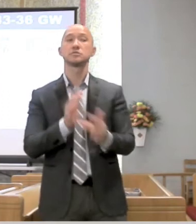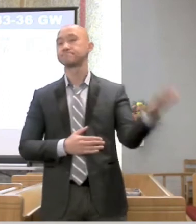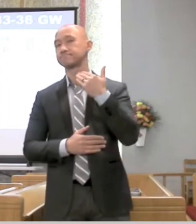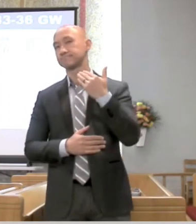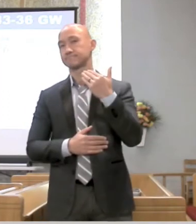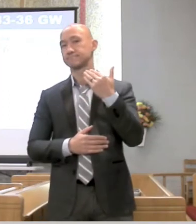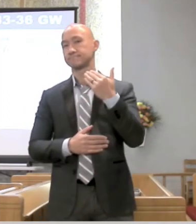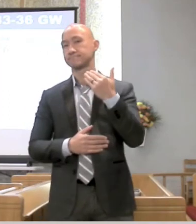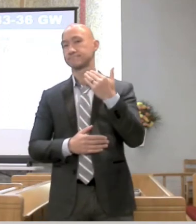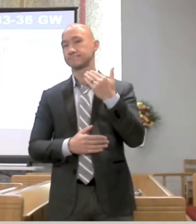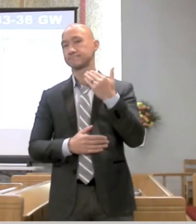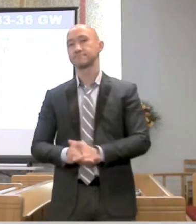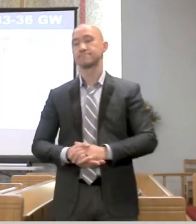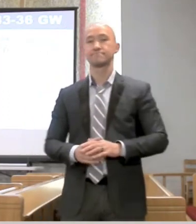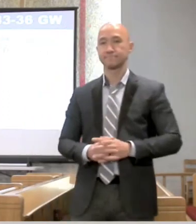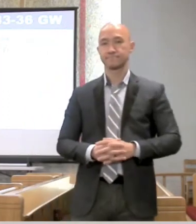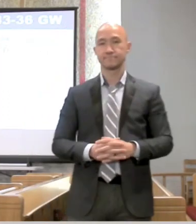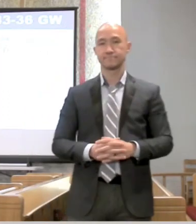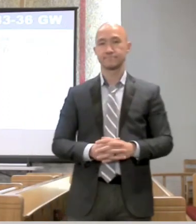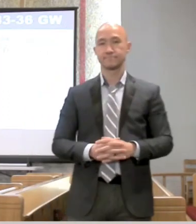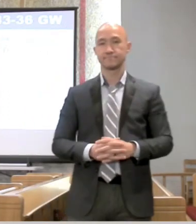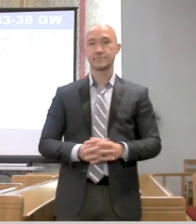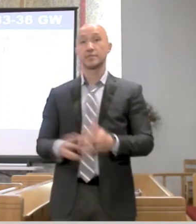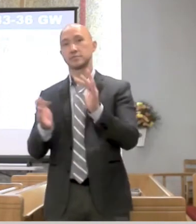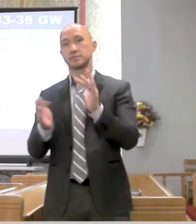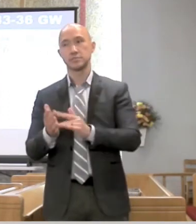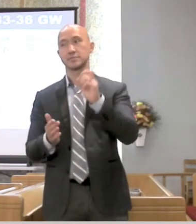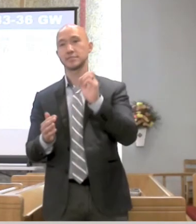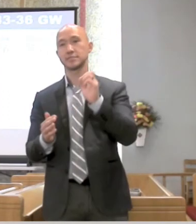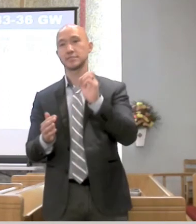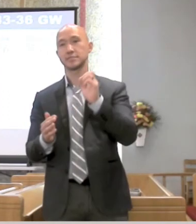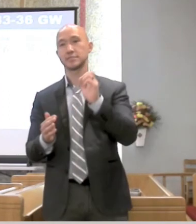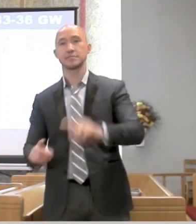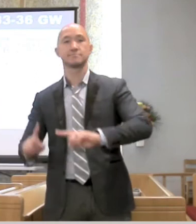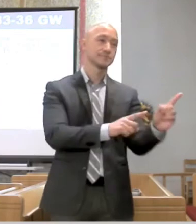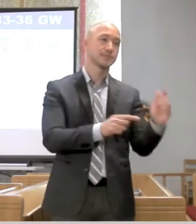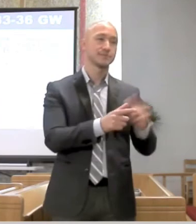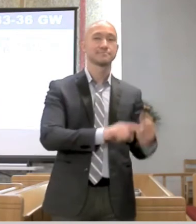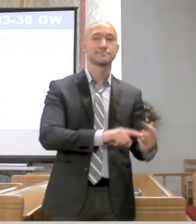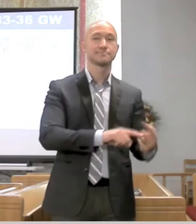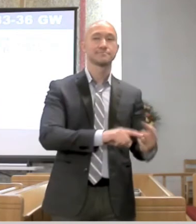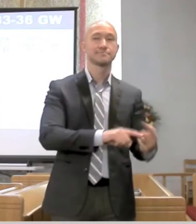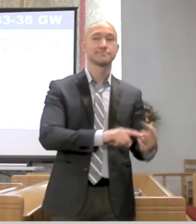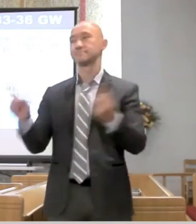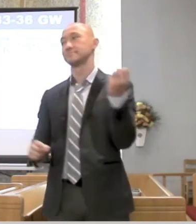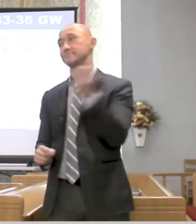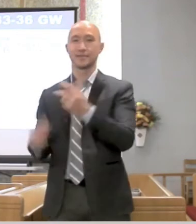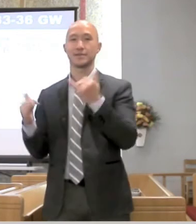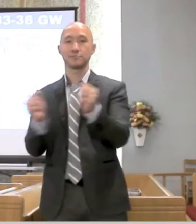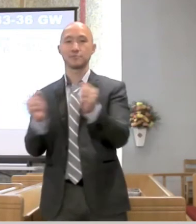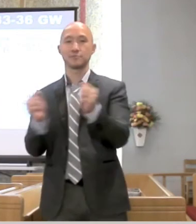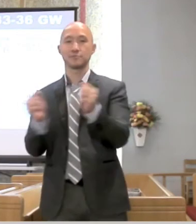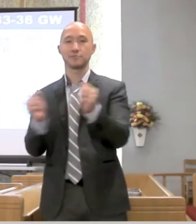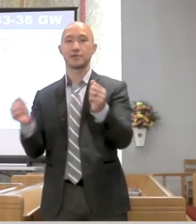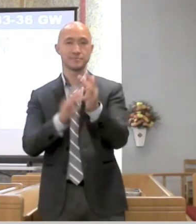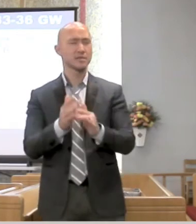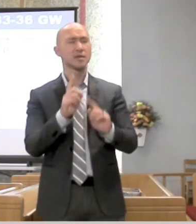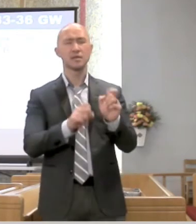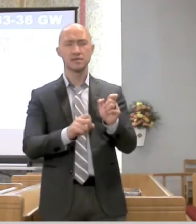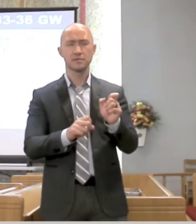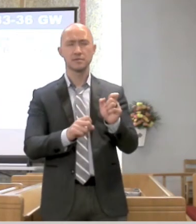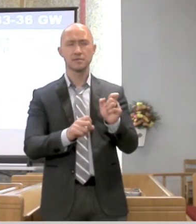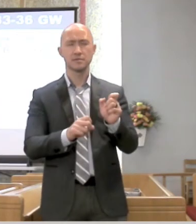and out, in and out. So he went back into the palace, called for Jesus, and asked him, are you the king of the